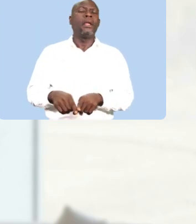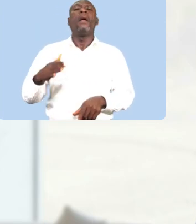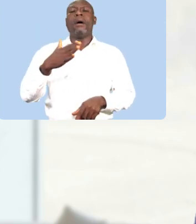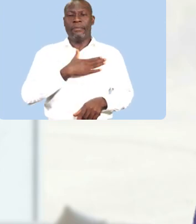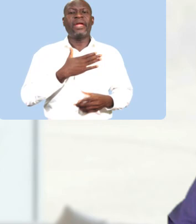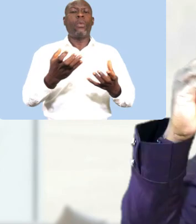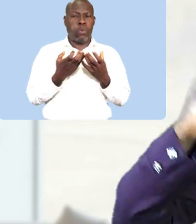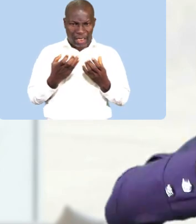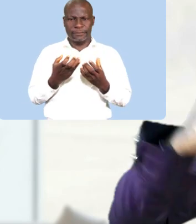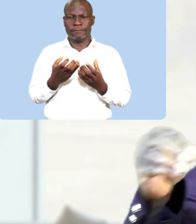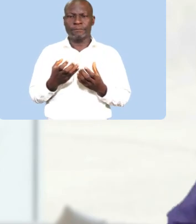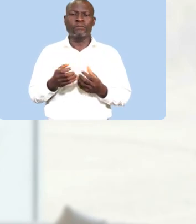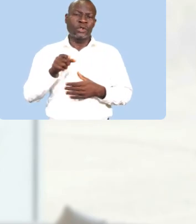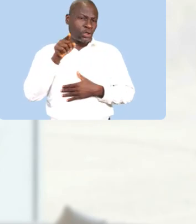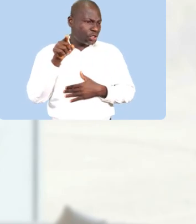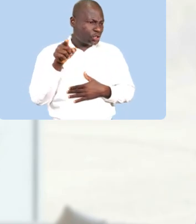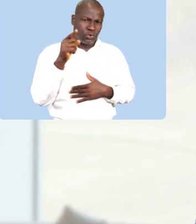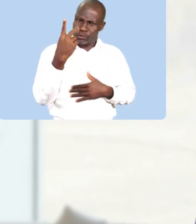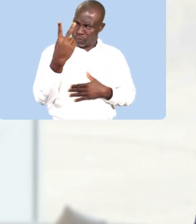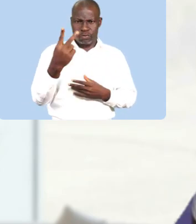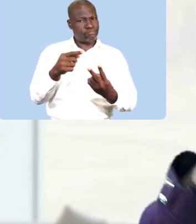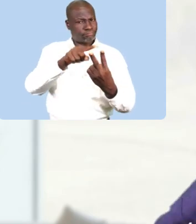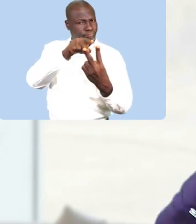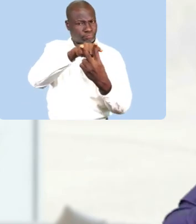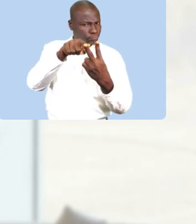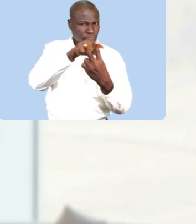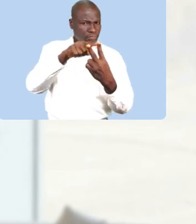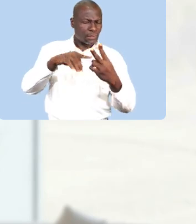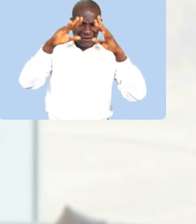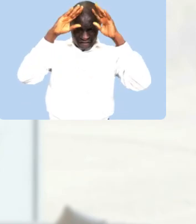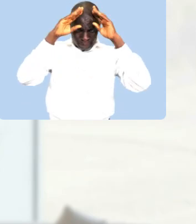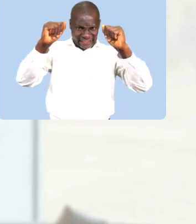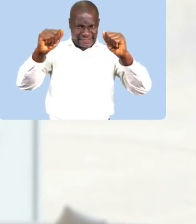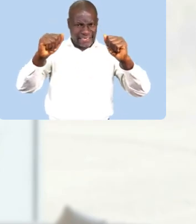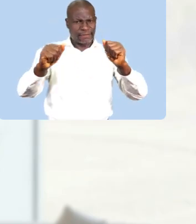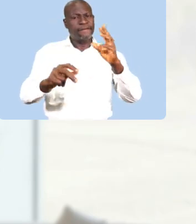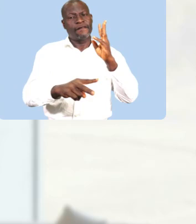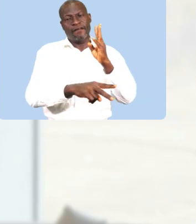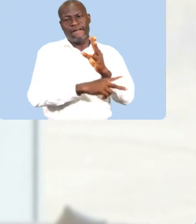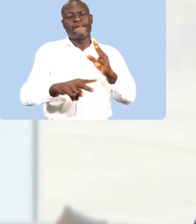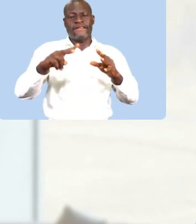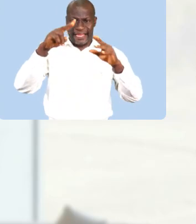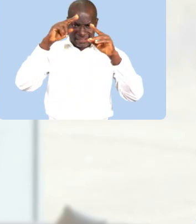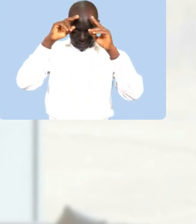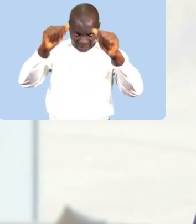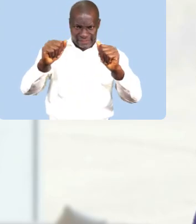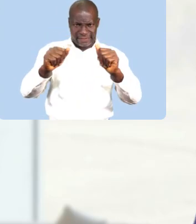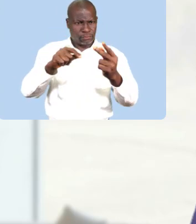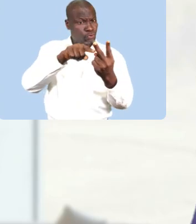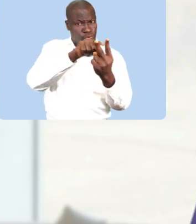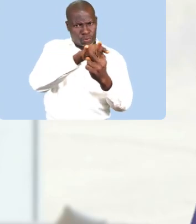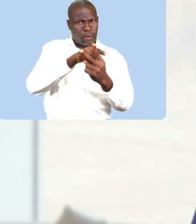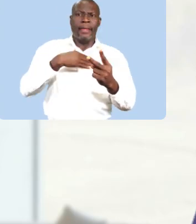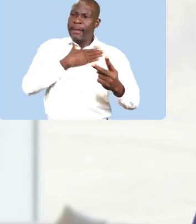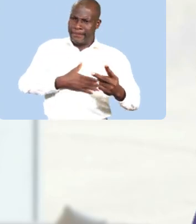se apart from religion say Christian religion a frown at gayism and lesbianism